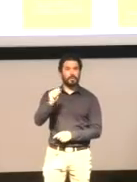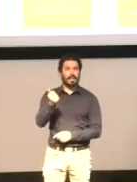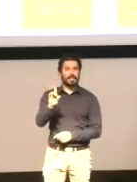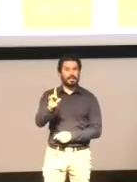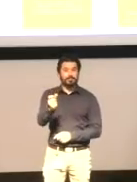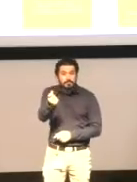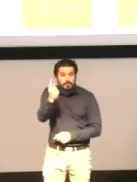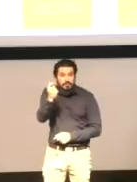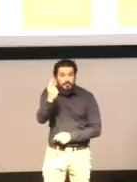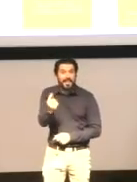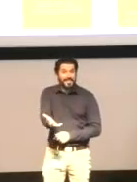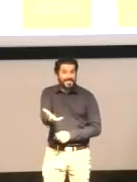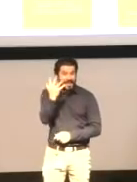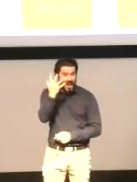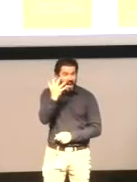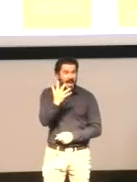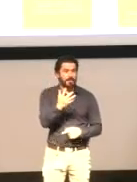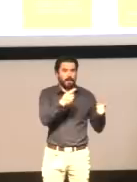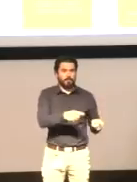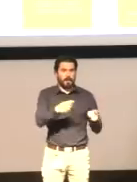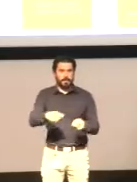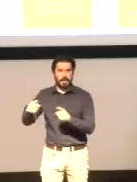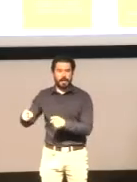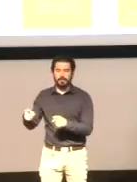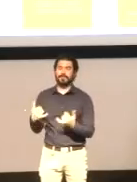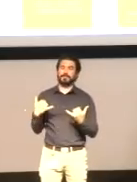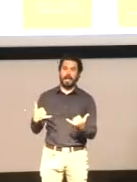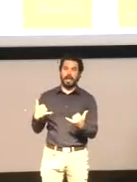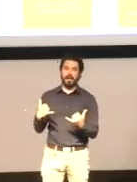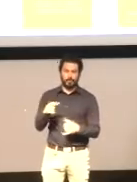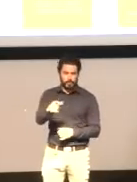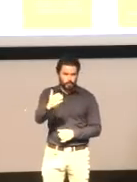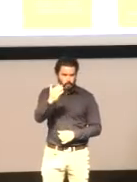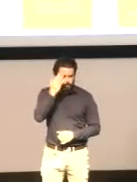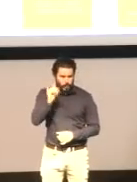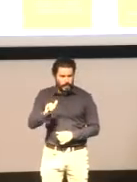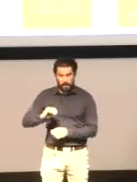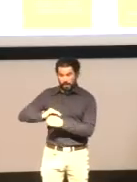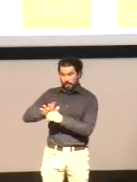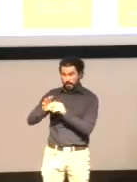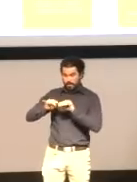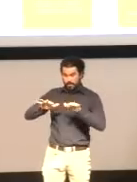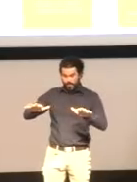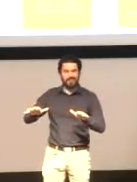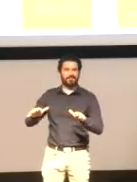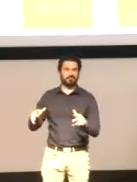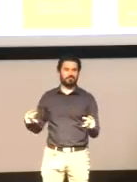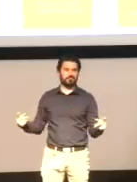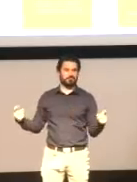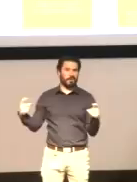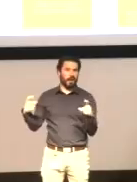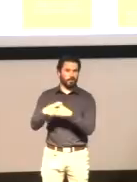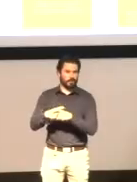5-phase process made much more complicated by, as you might expect, the COVID pandemic.